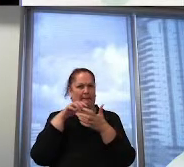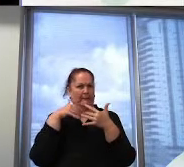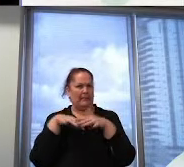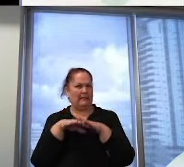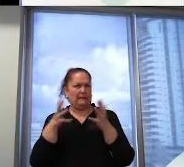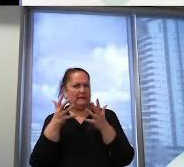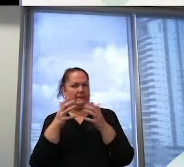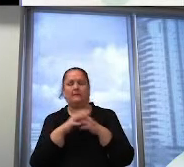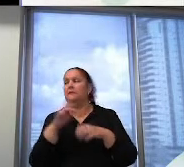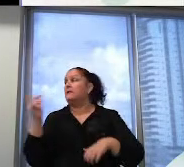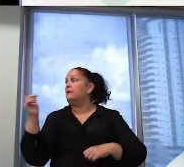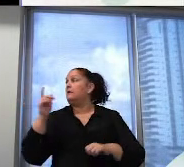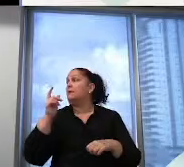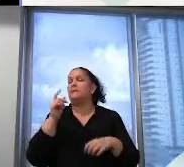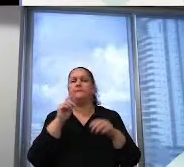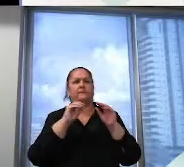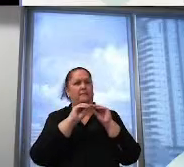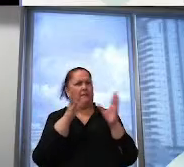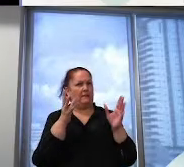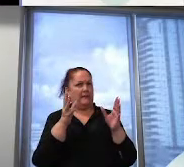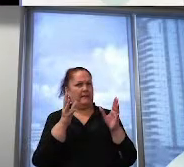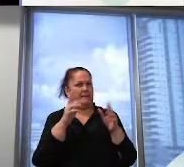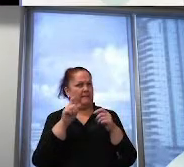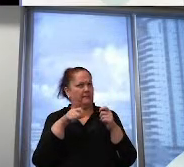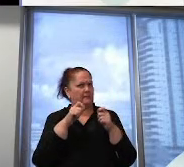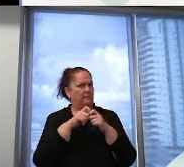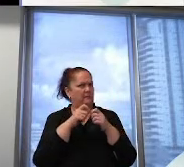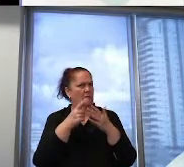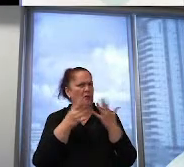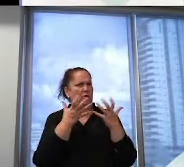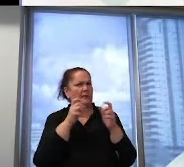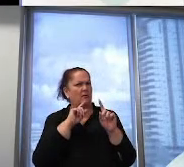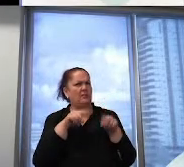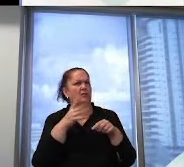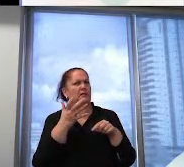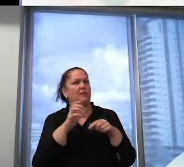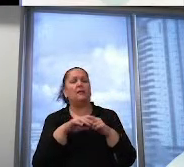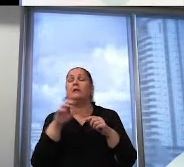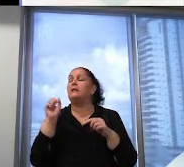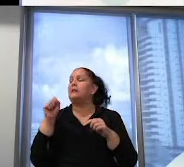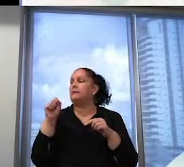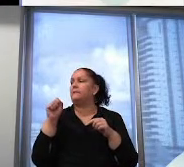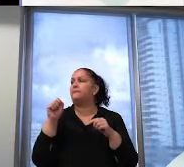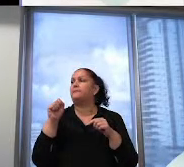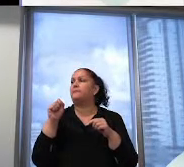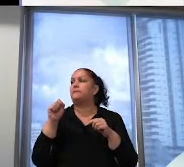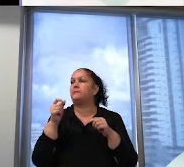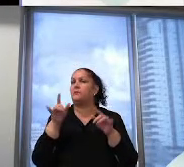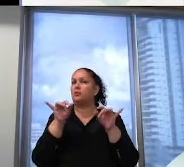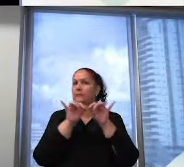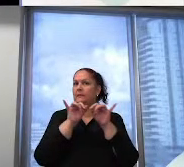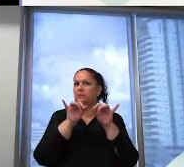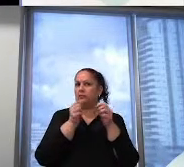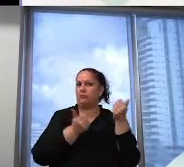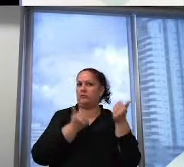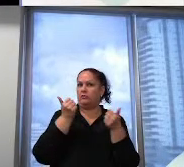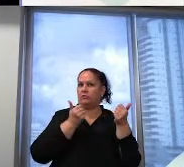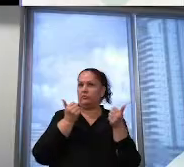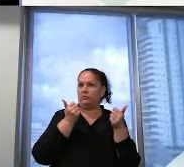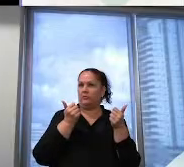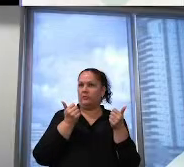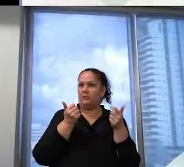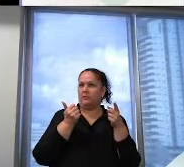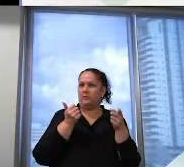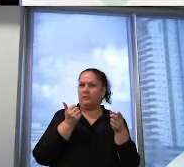And can just clarify specifically what you want me to respond there. Thank you. Well, which is the measure that you use